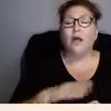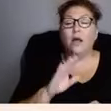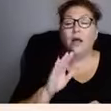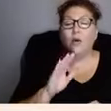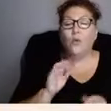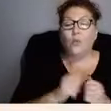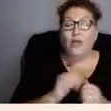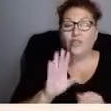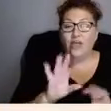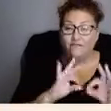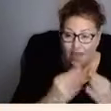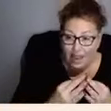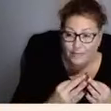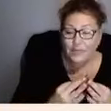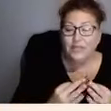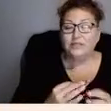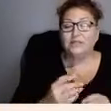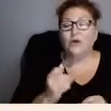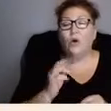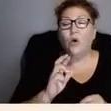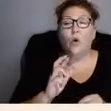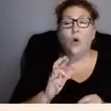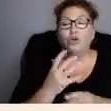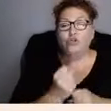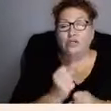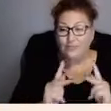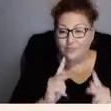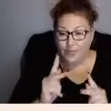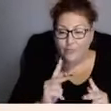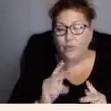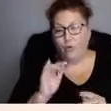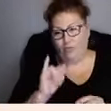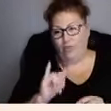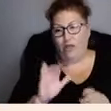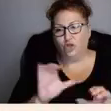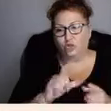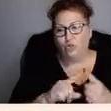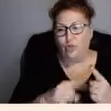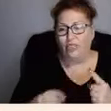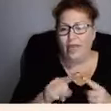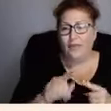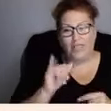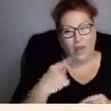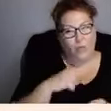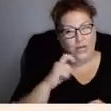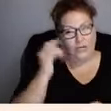victimized by members of their family or trusted individuals. So these are the things we need to be aware of.